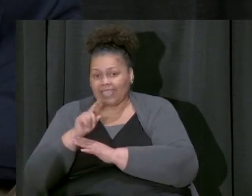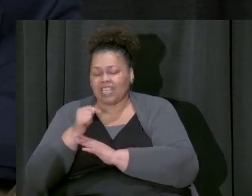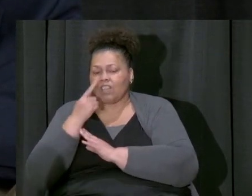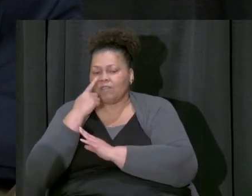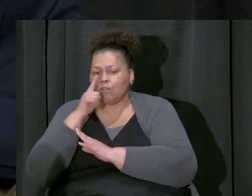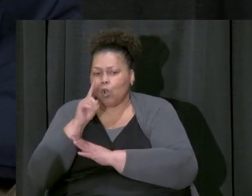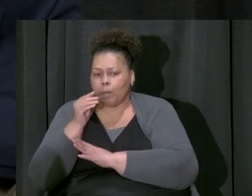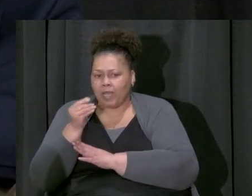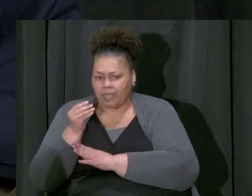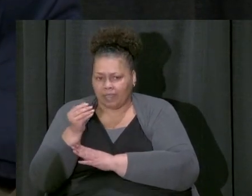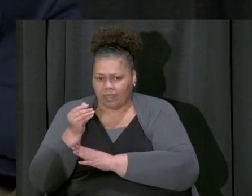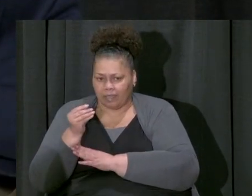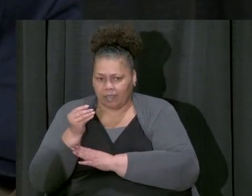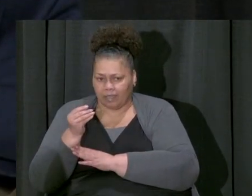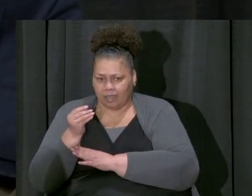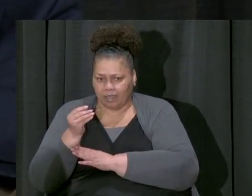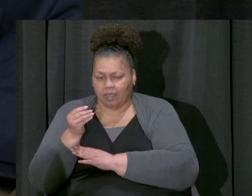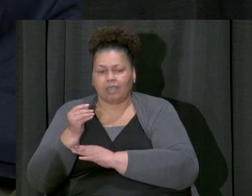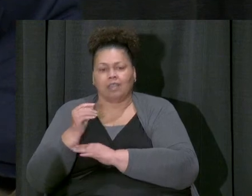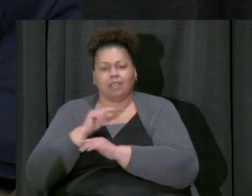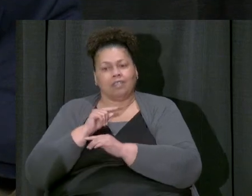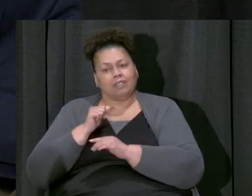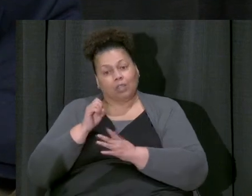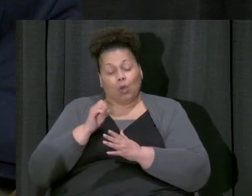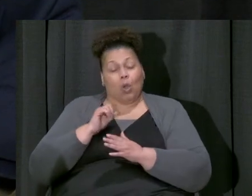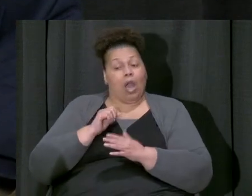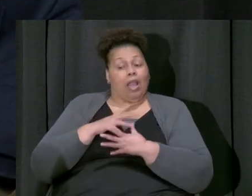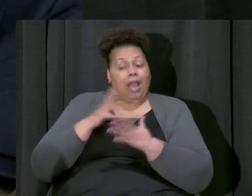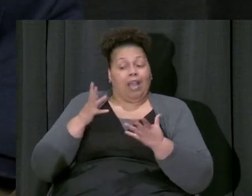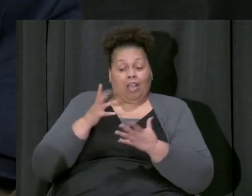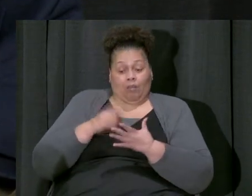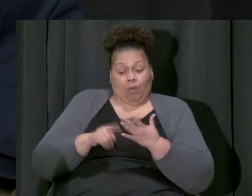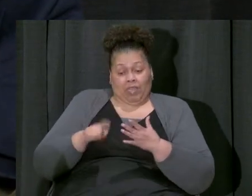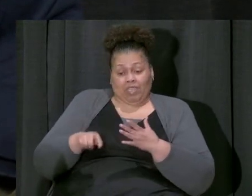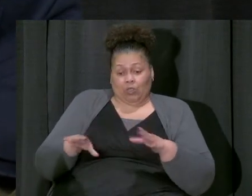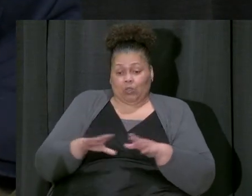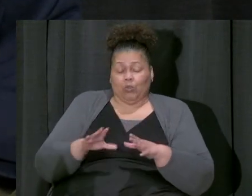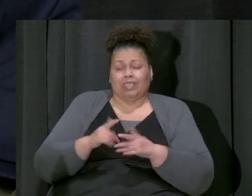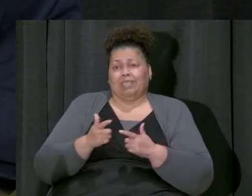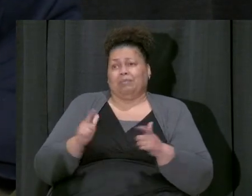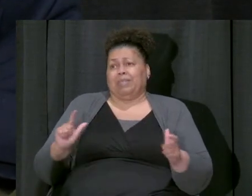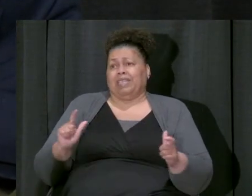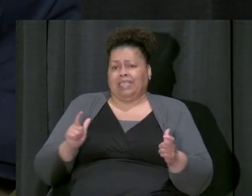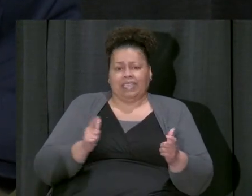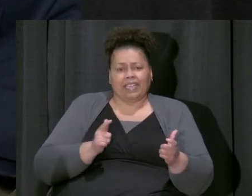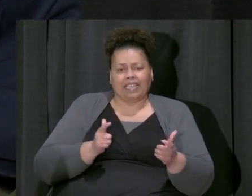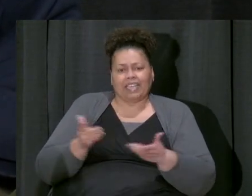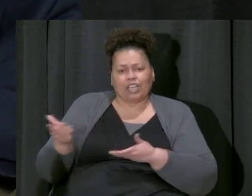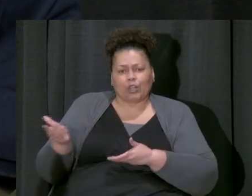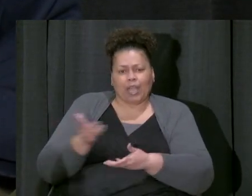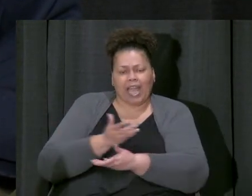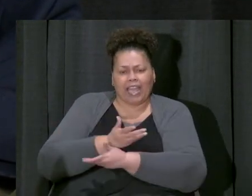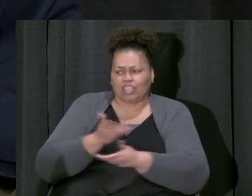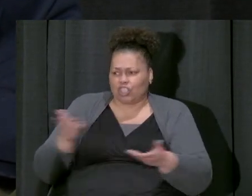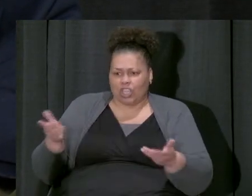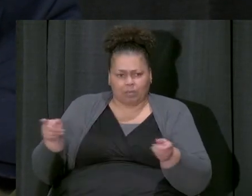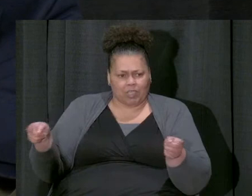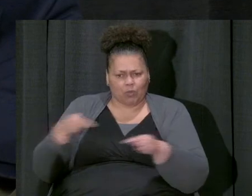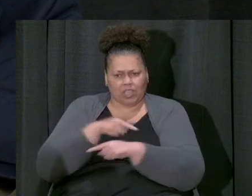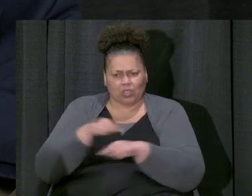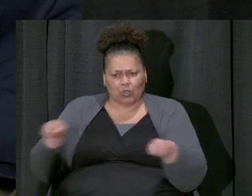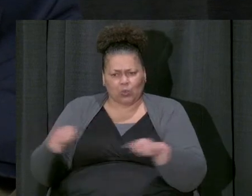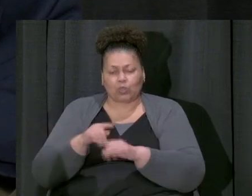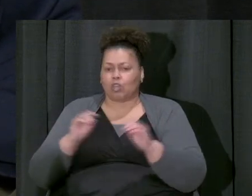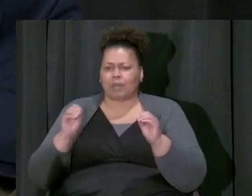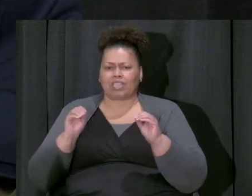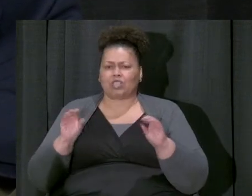to, you know, so that's it. But a lot of what we need to do is this huge interaction between the two, and there's nobody to